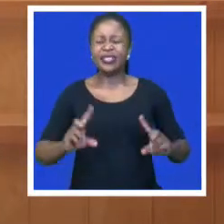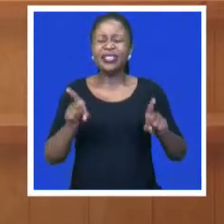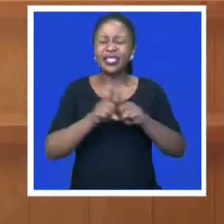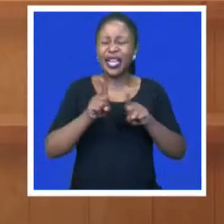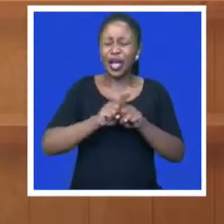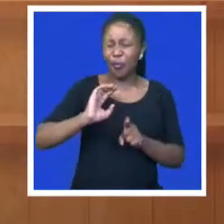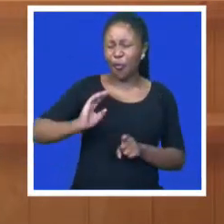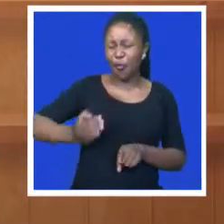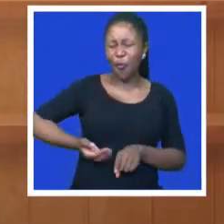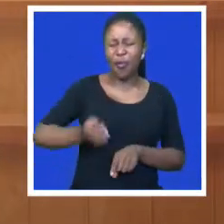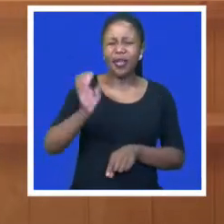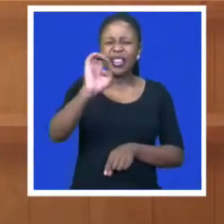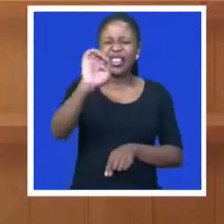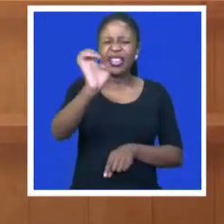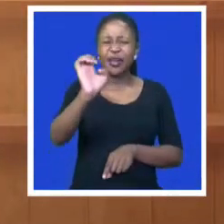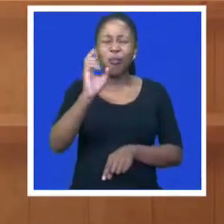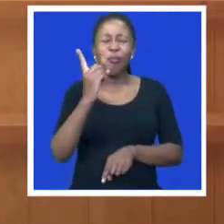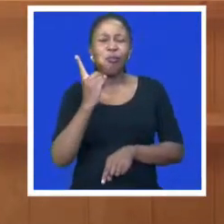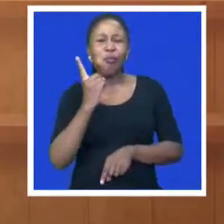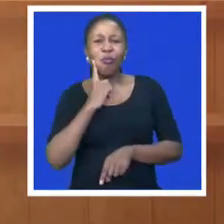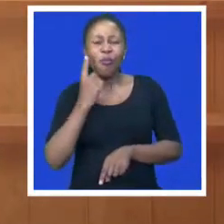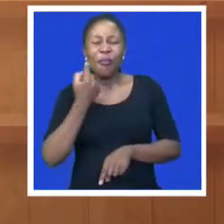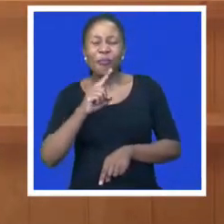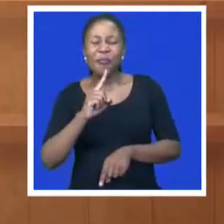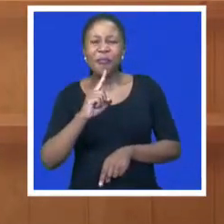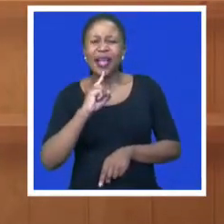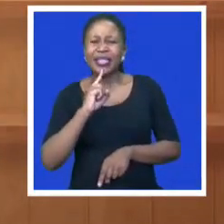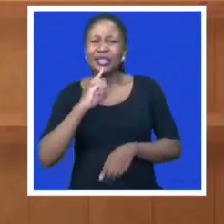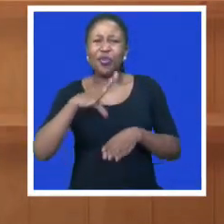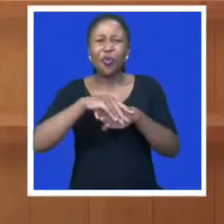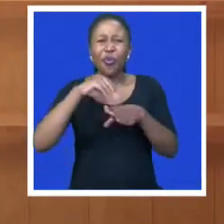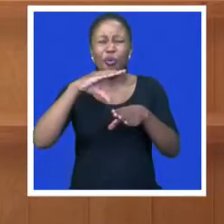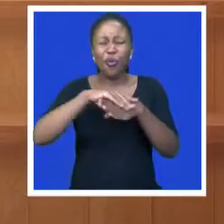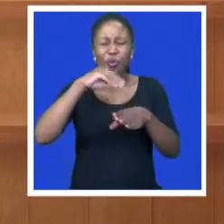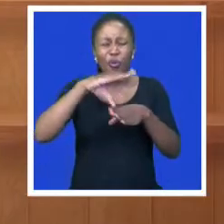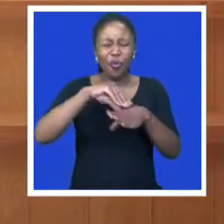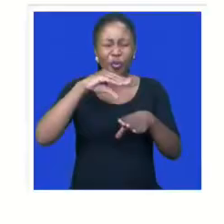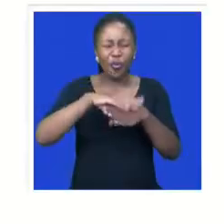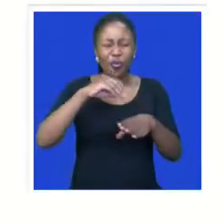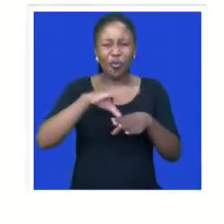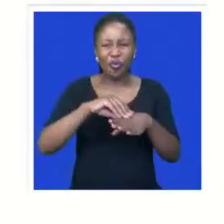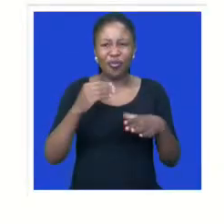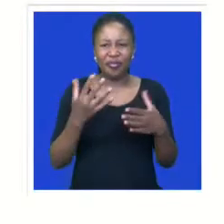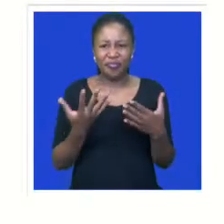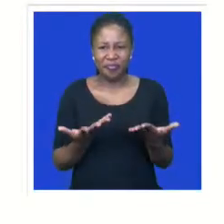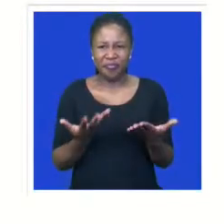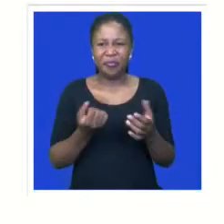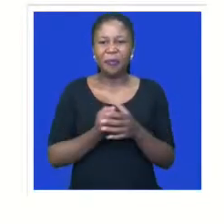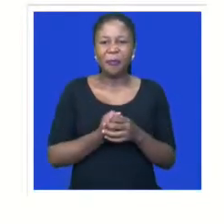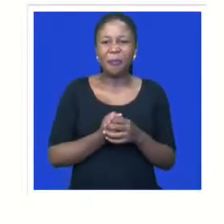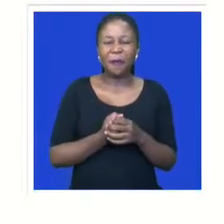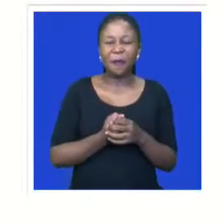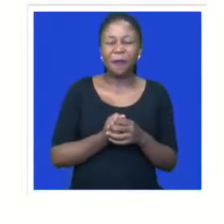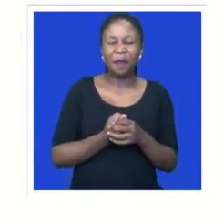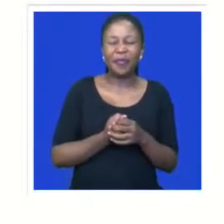revealed Jesus' identity, as Elizabeth inquired that why is it granted to